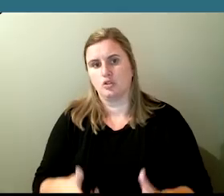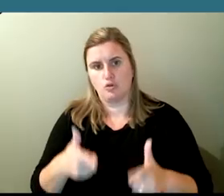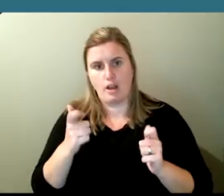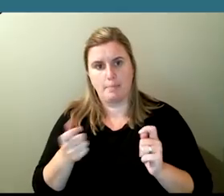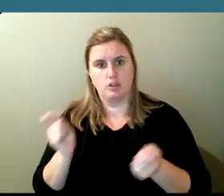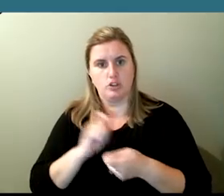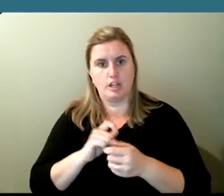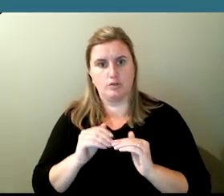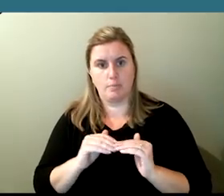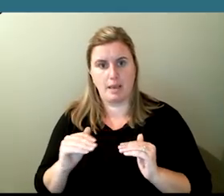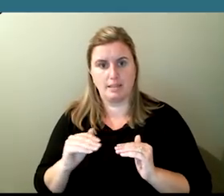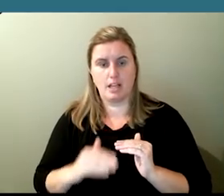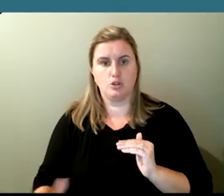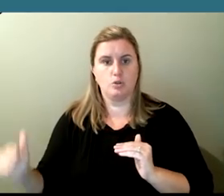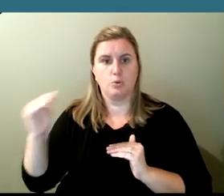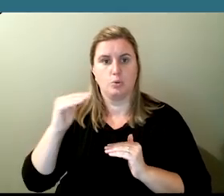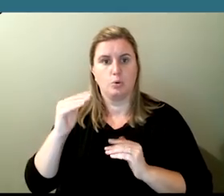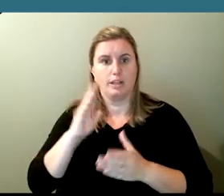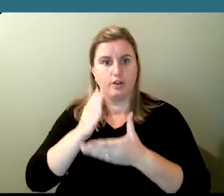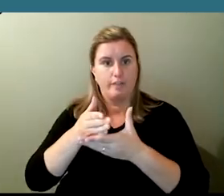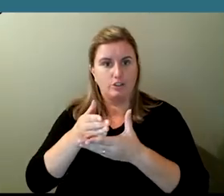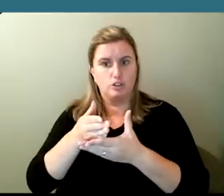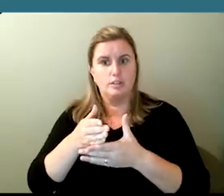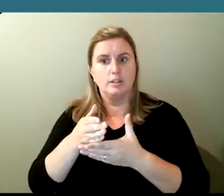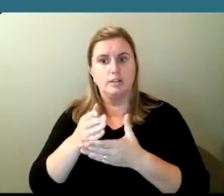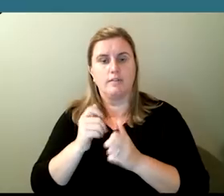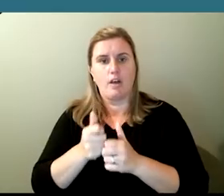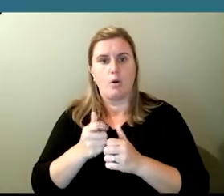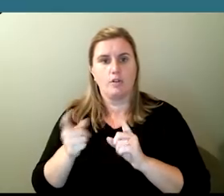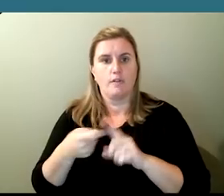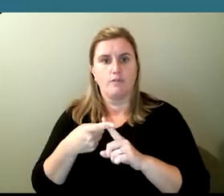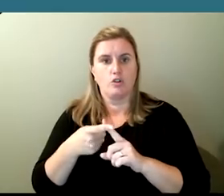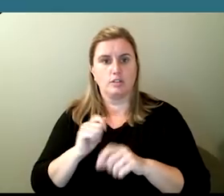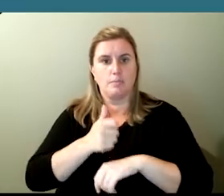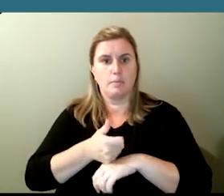from baseline to intervention following the first implementation of the training.